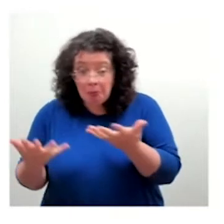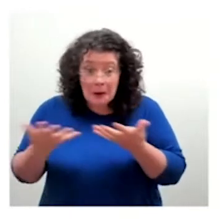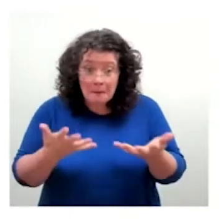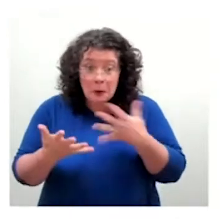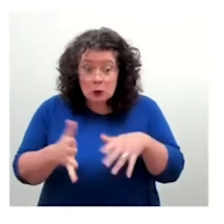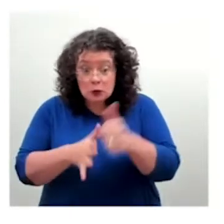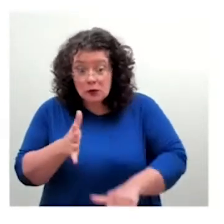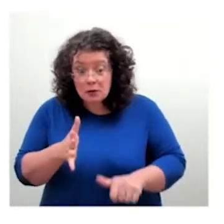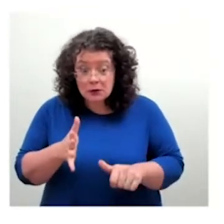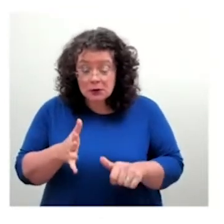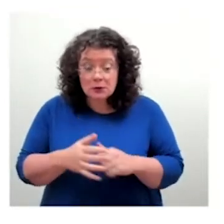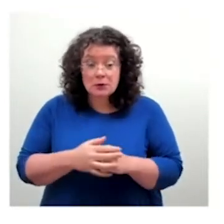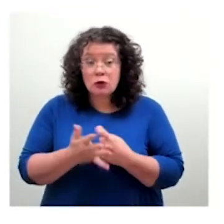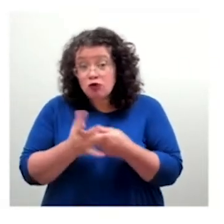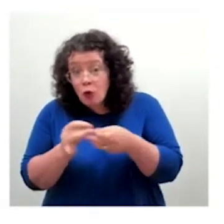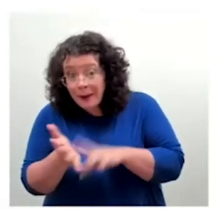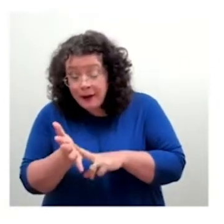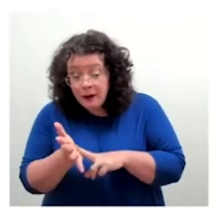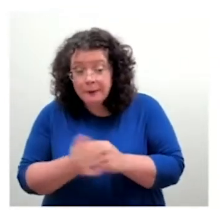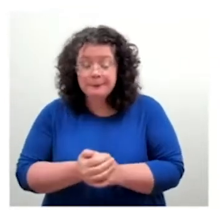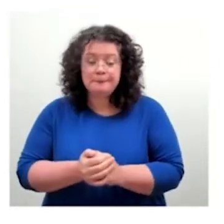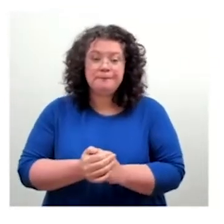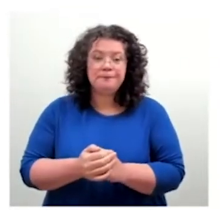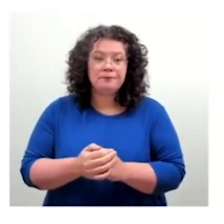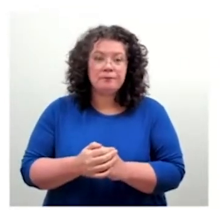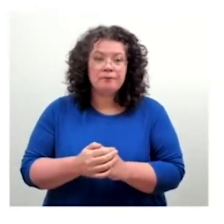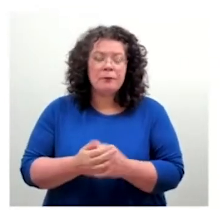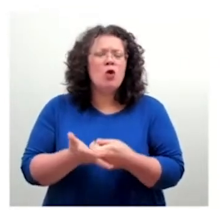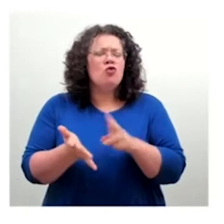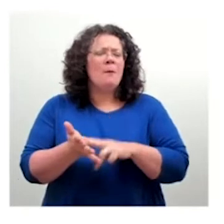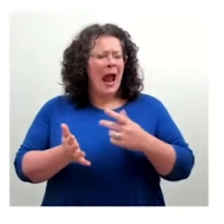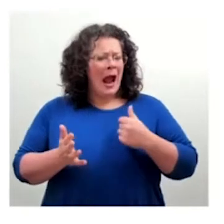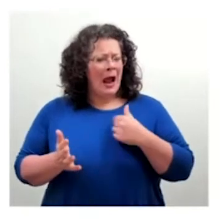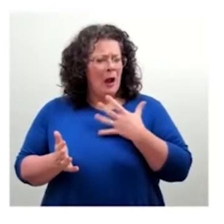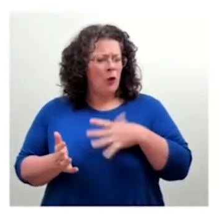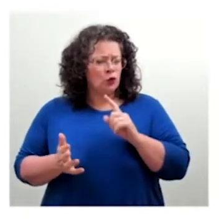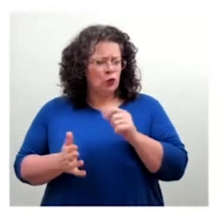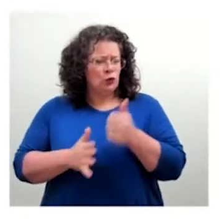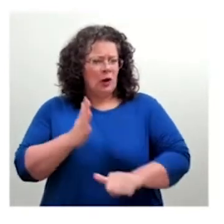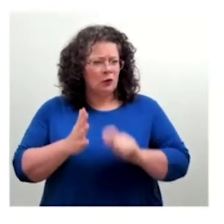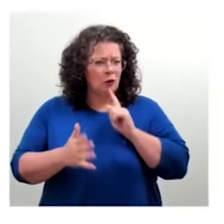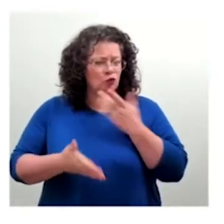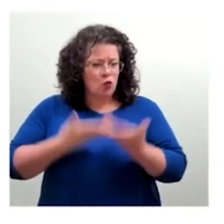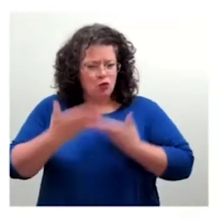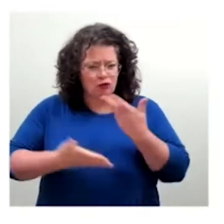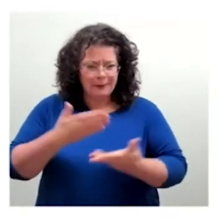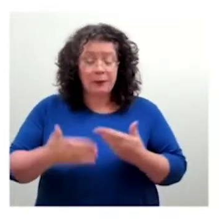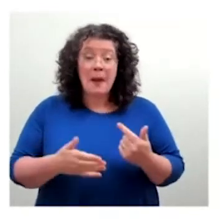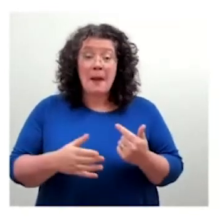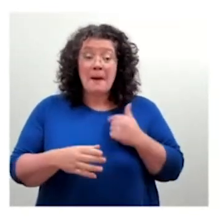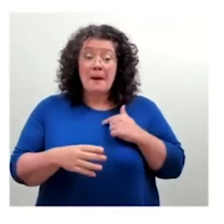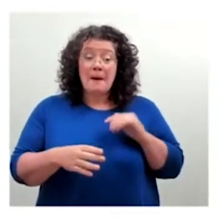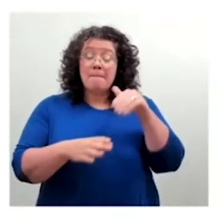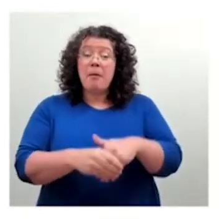that's okay. So I'm part of the all-party parliamentary group on disability. So these advise the government and make sure that they are, you